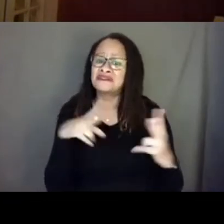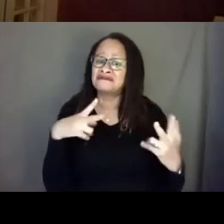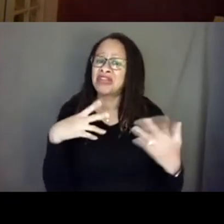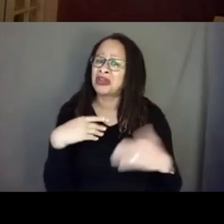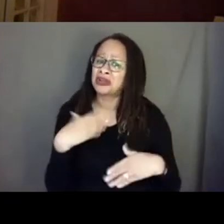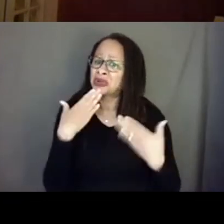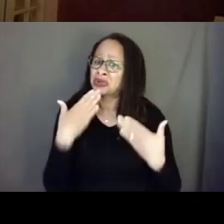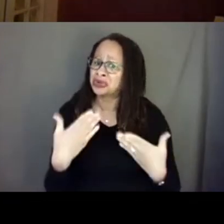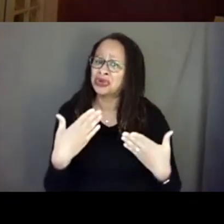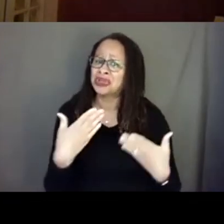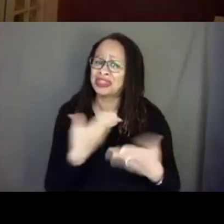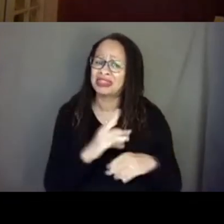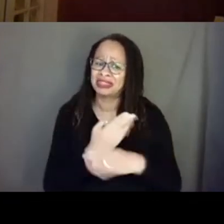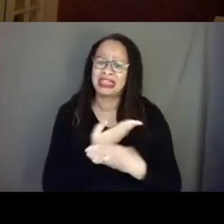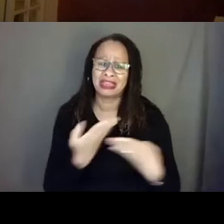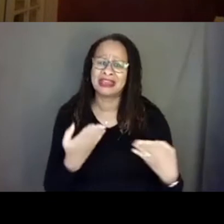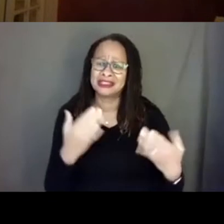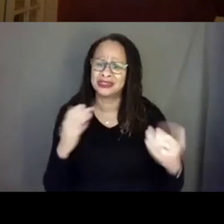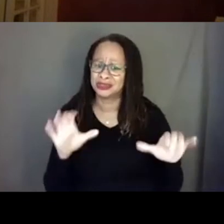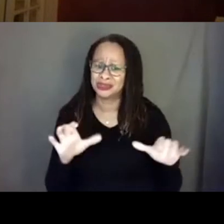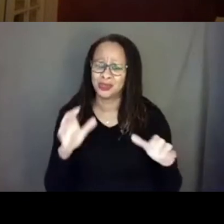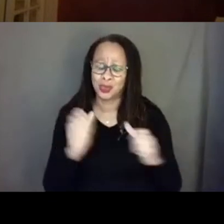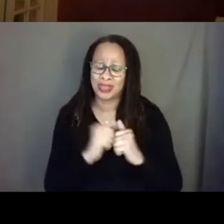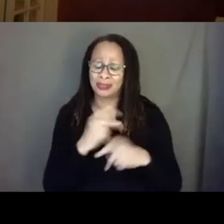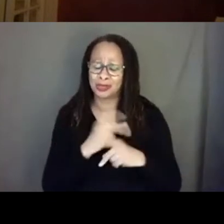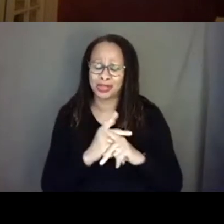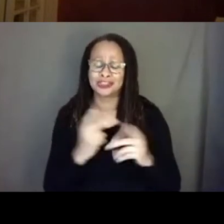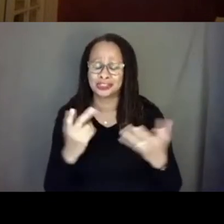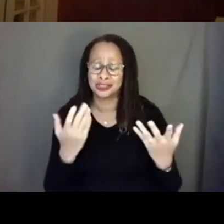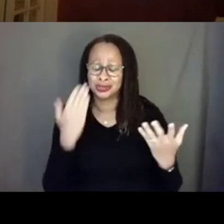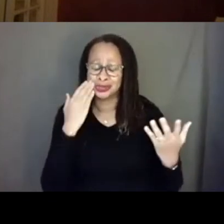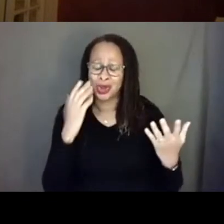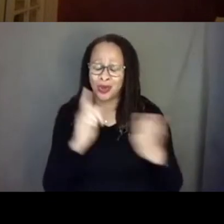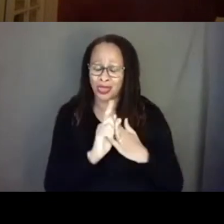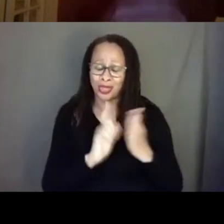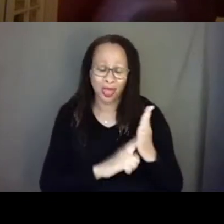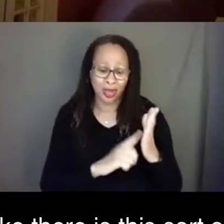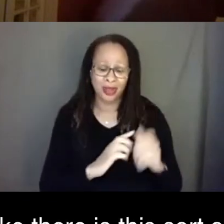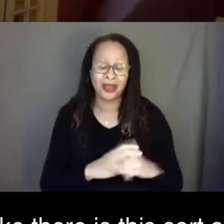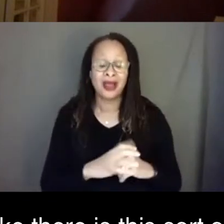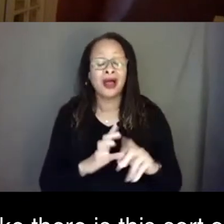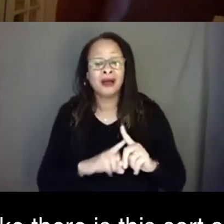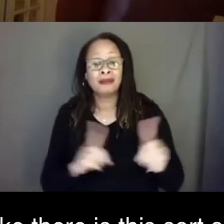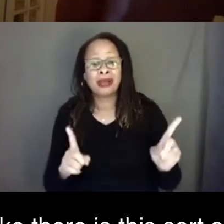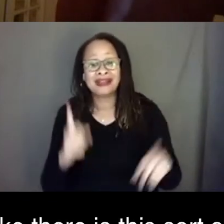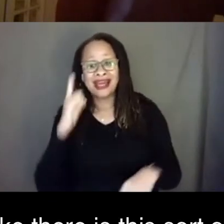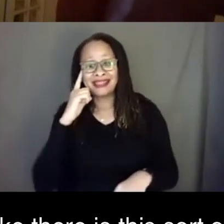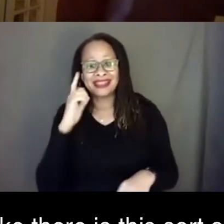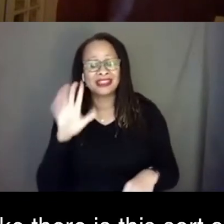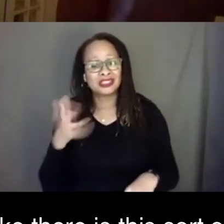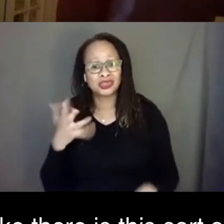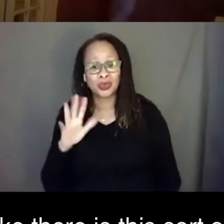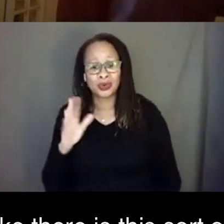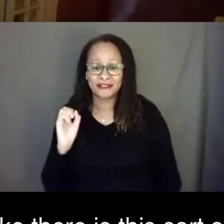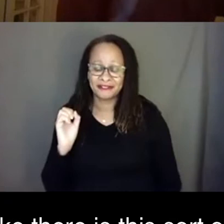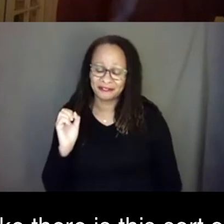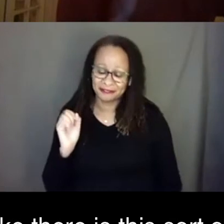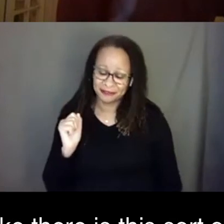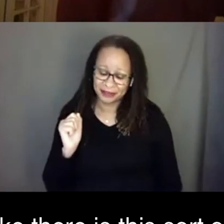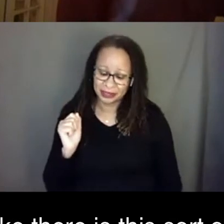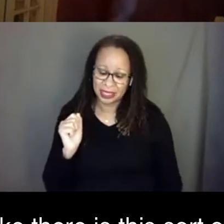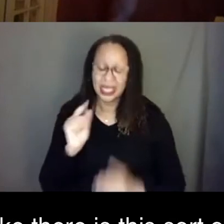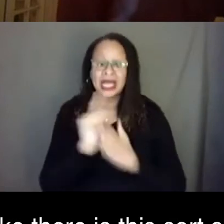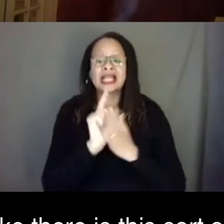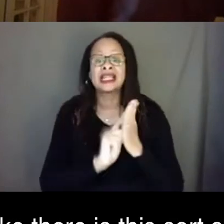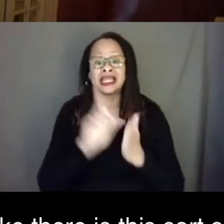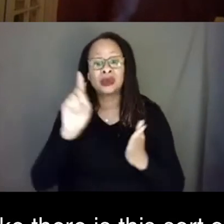of production and being a producer. But I would think that there is, like, there is a sort of legal